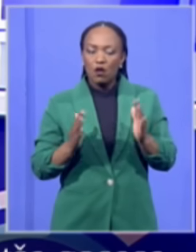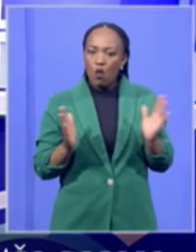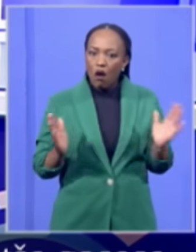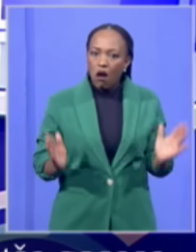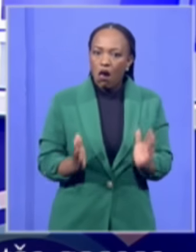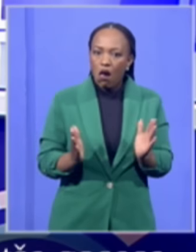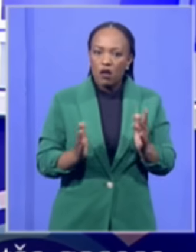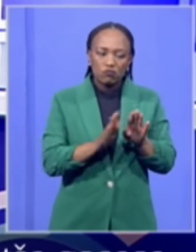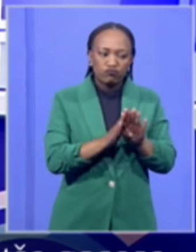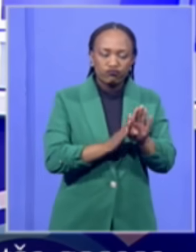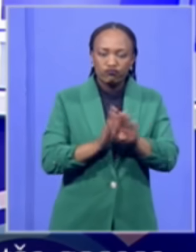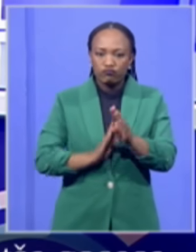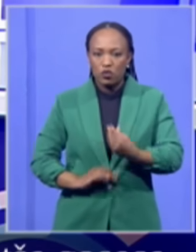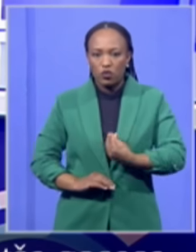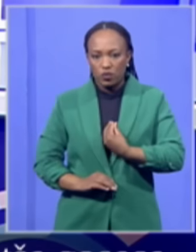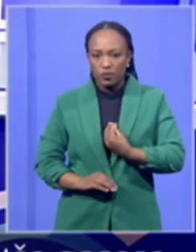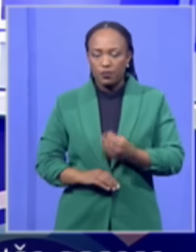go hlabolla baswa.